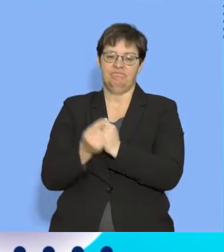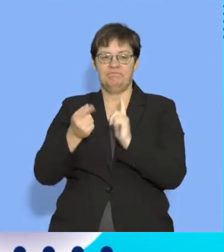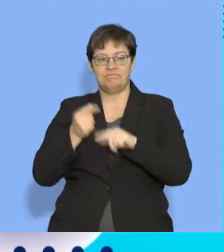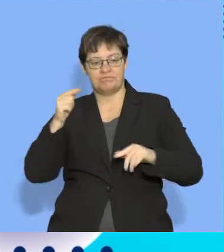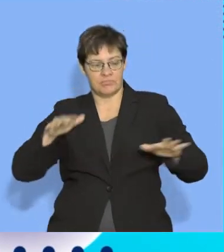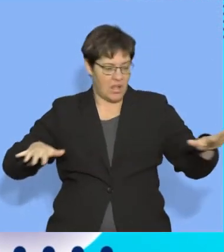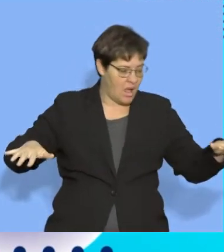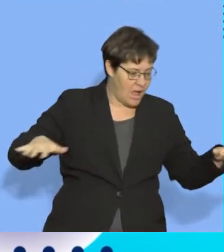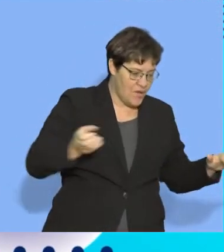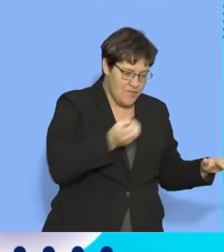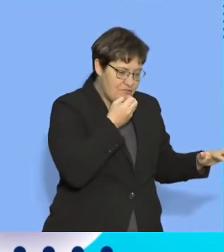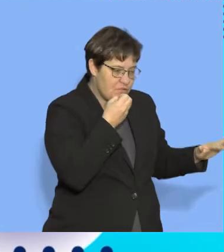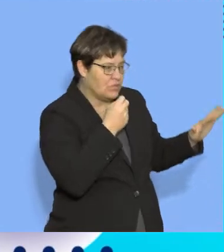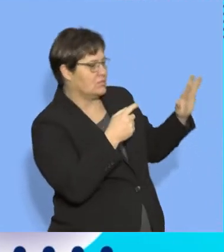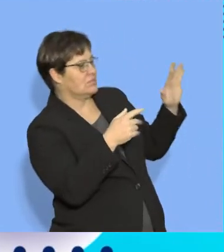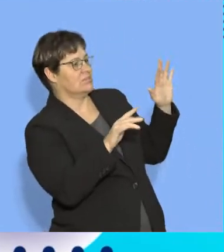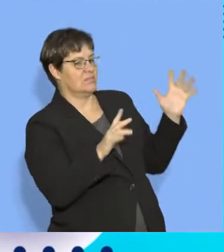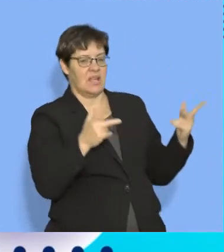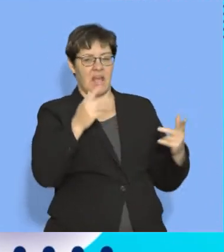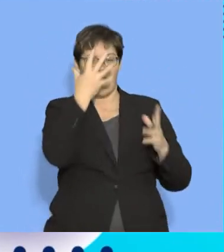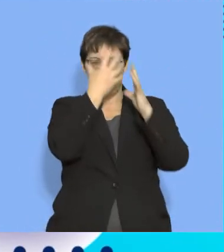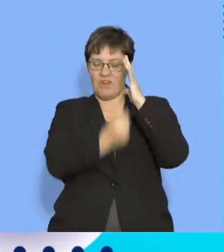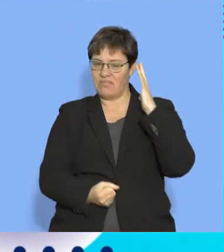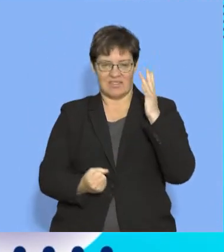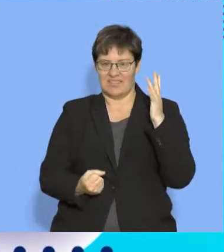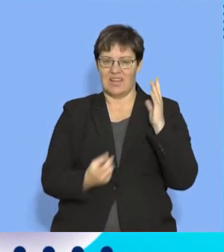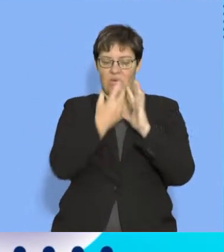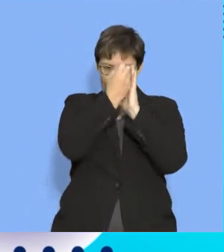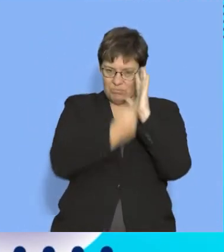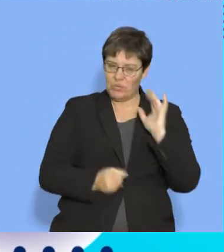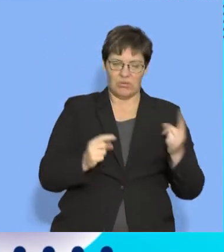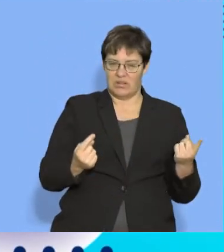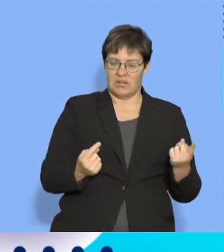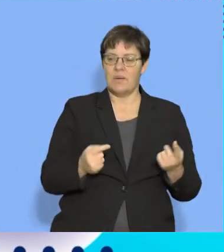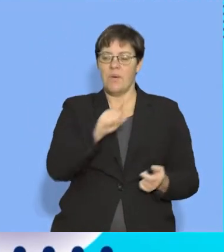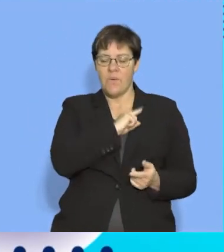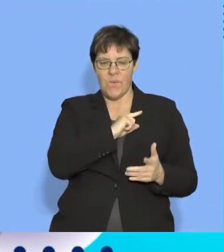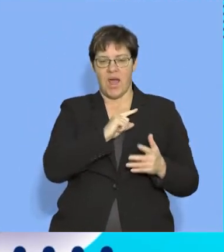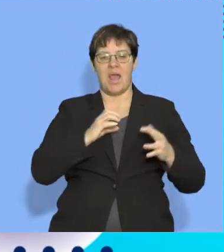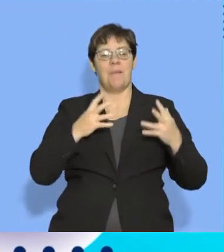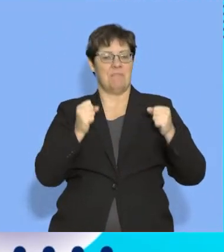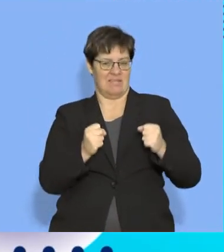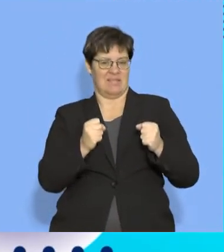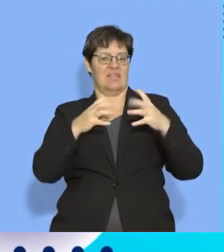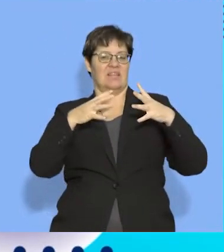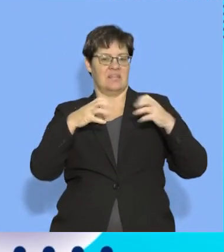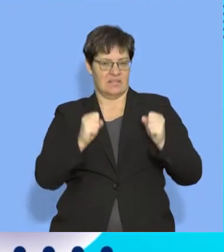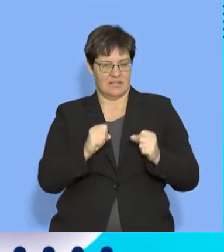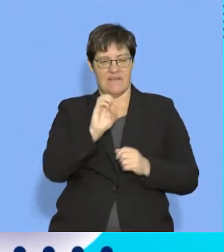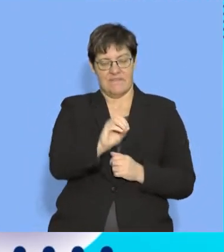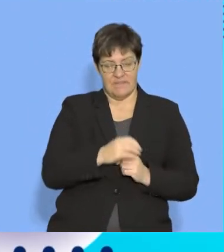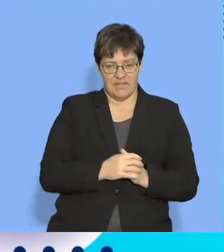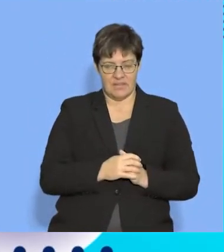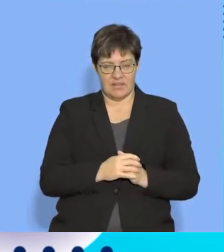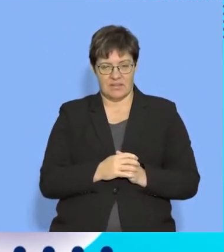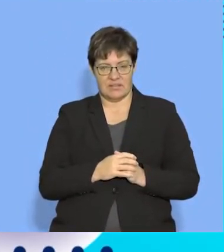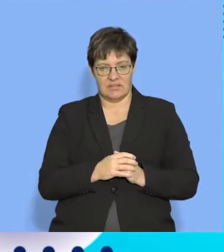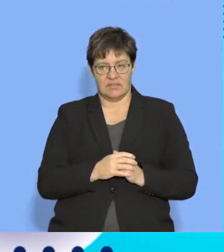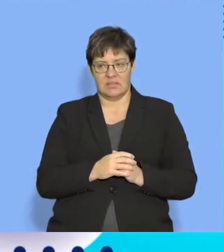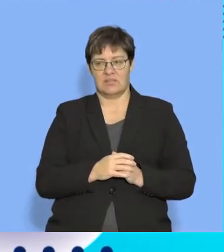that are having a meal do not rely on gravity pulling the food down. It's actually because of muscle contractions. And so those muscles